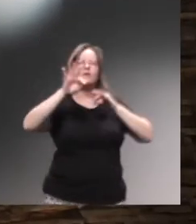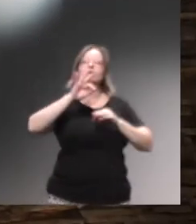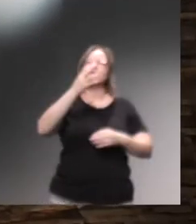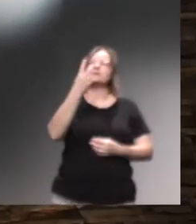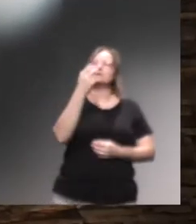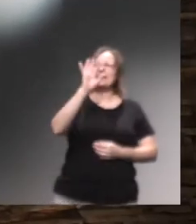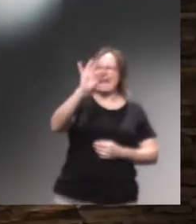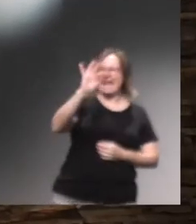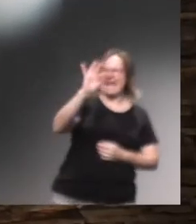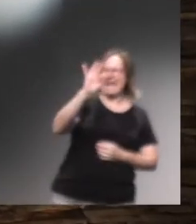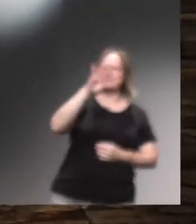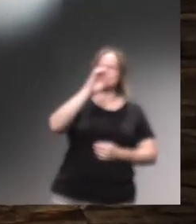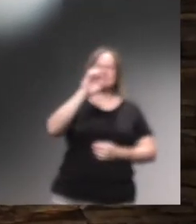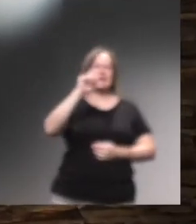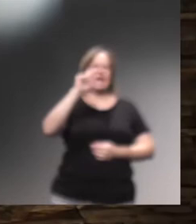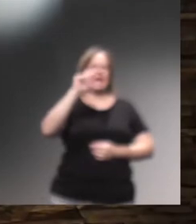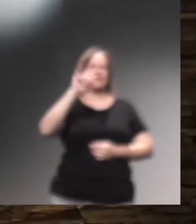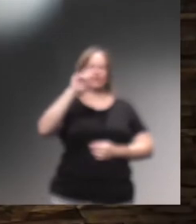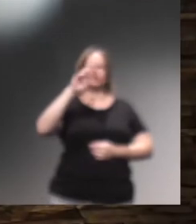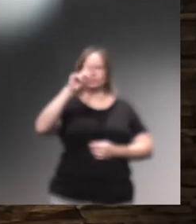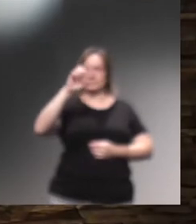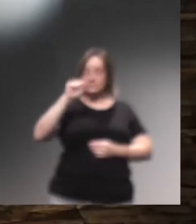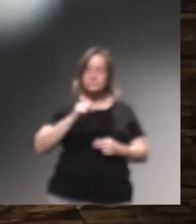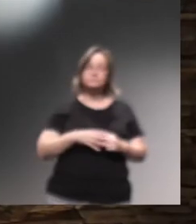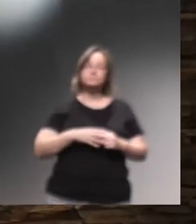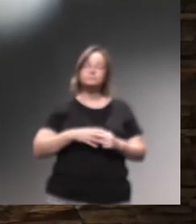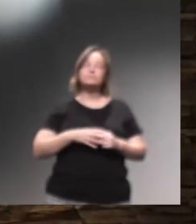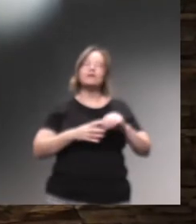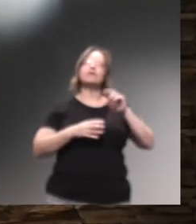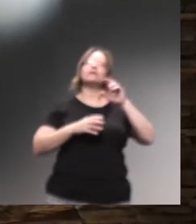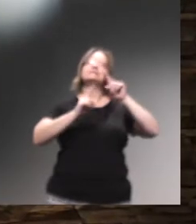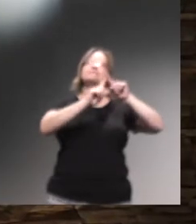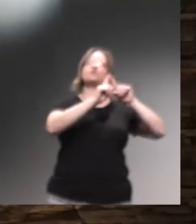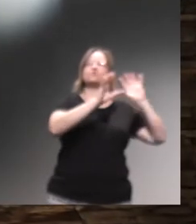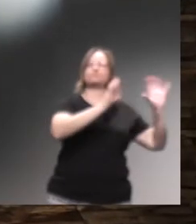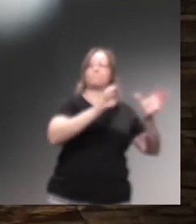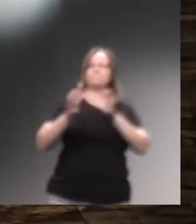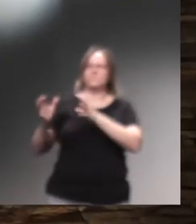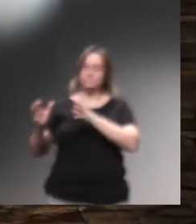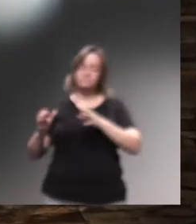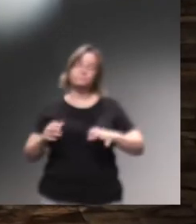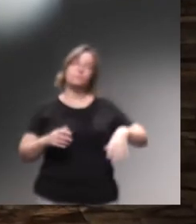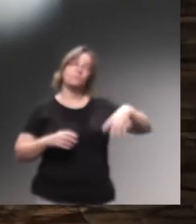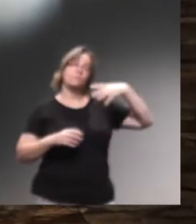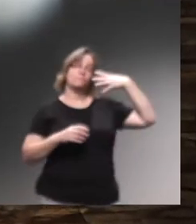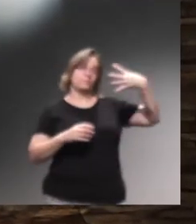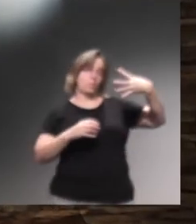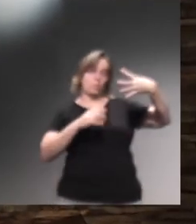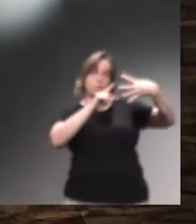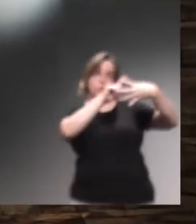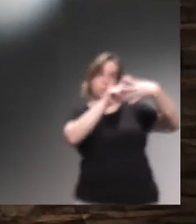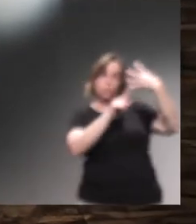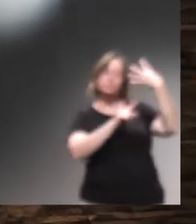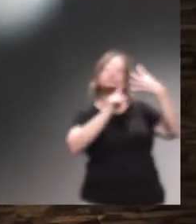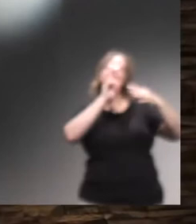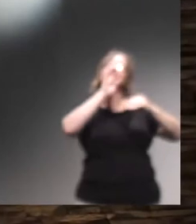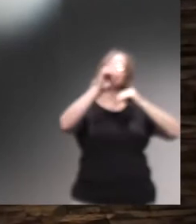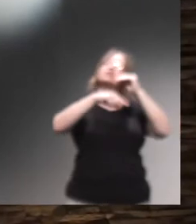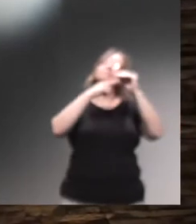divided into 2 different groups. The first 4 talk about